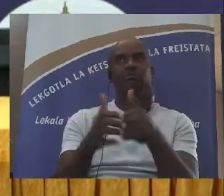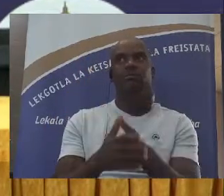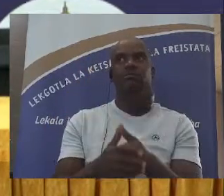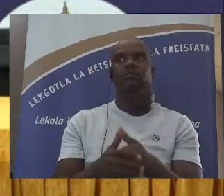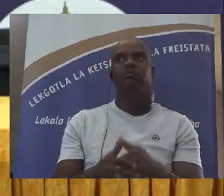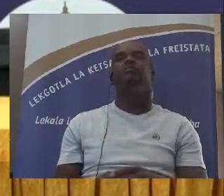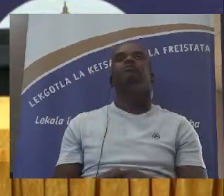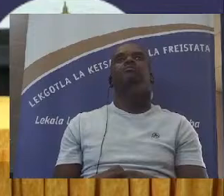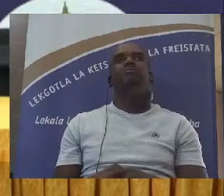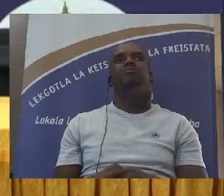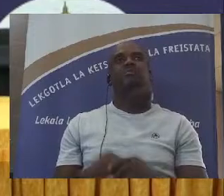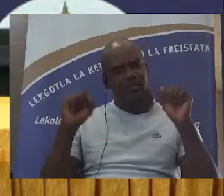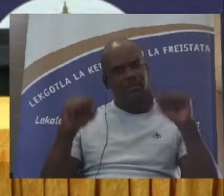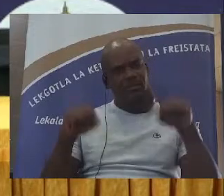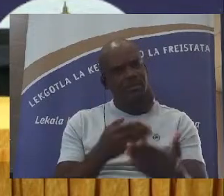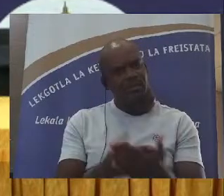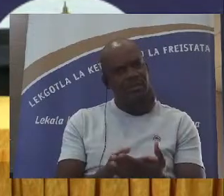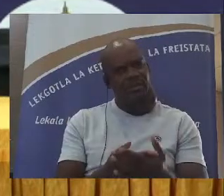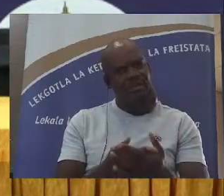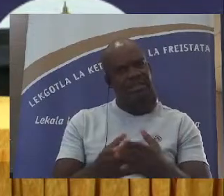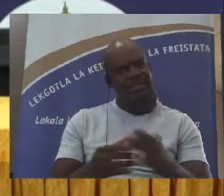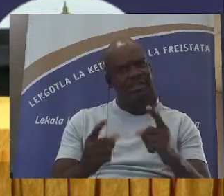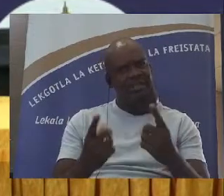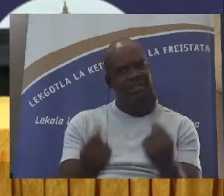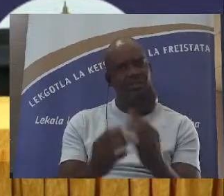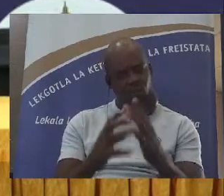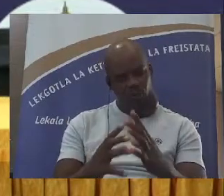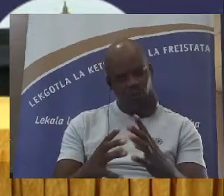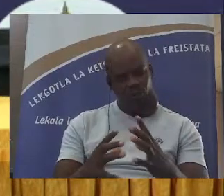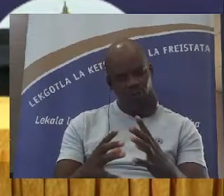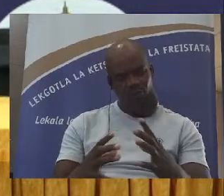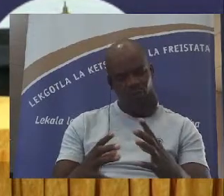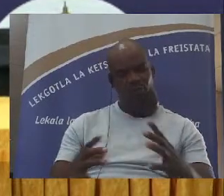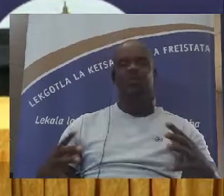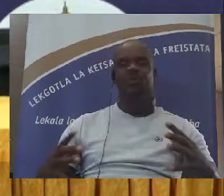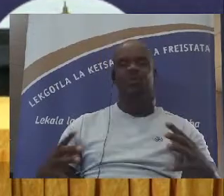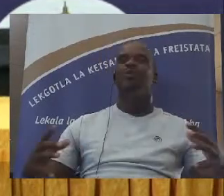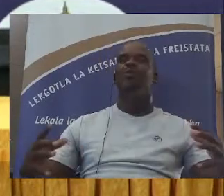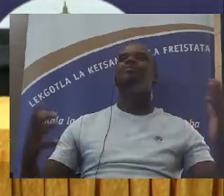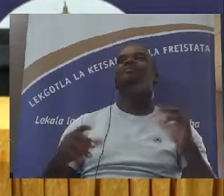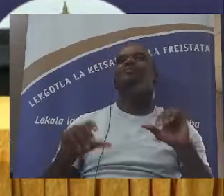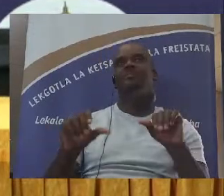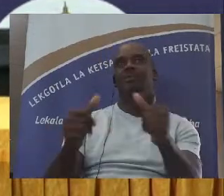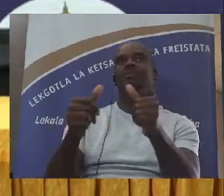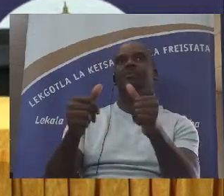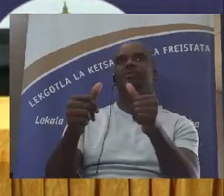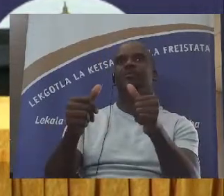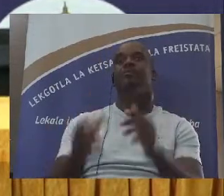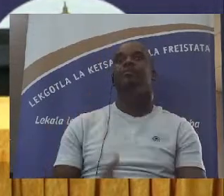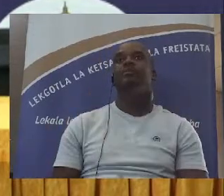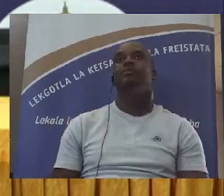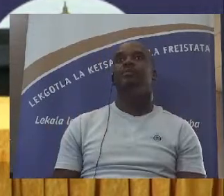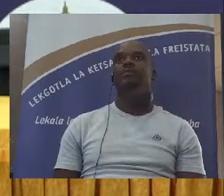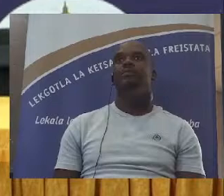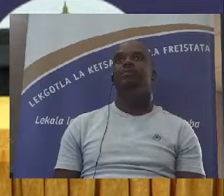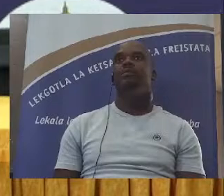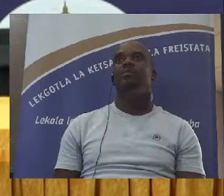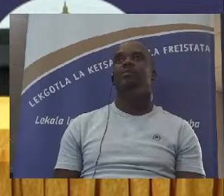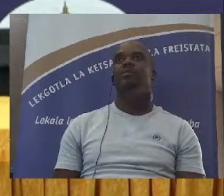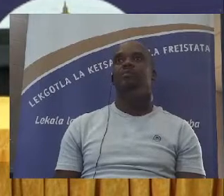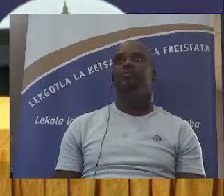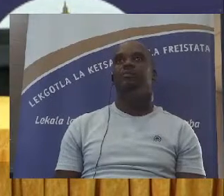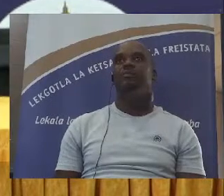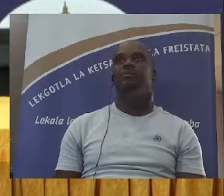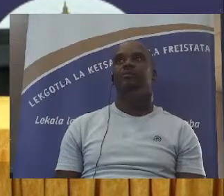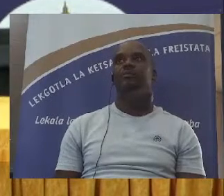be a huge impact on it. So, from where I'm sitting,